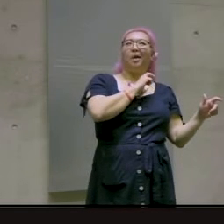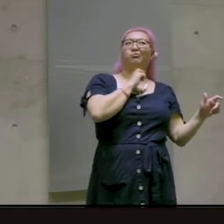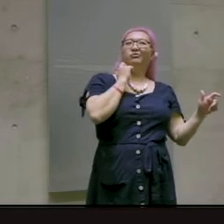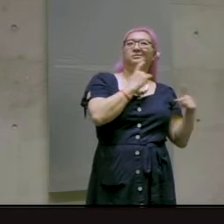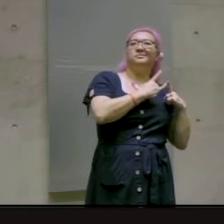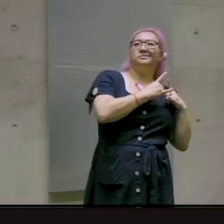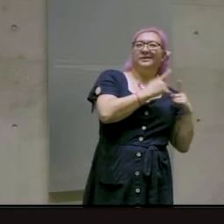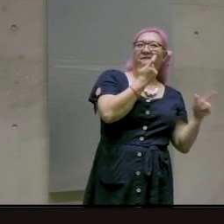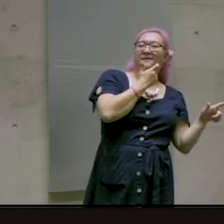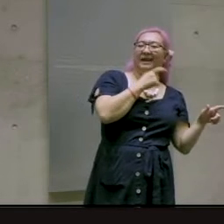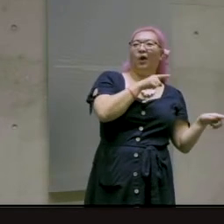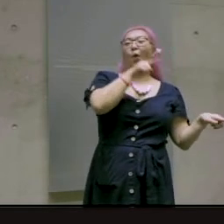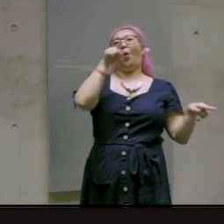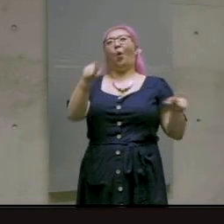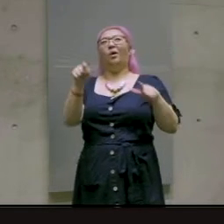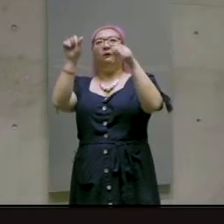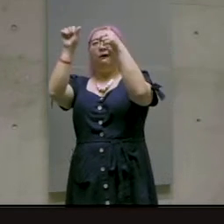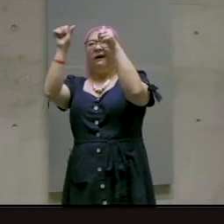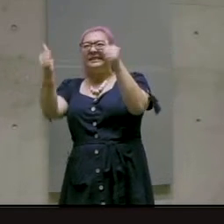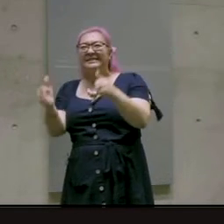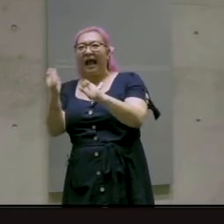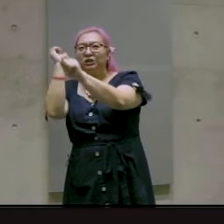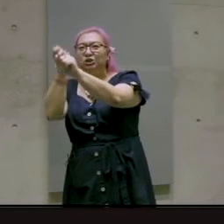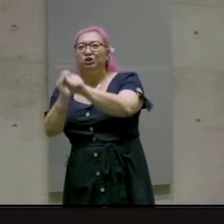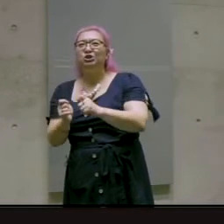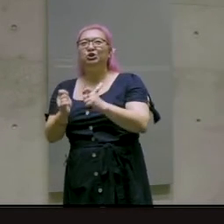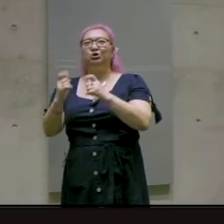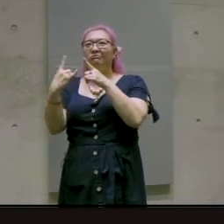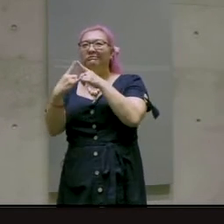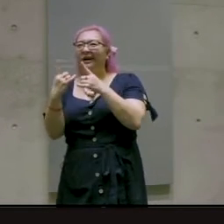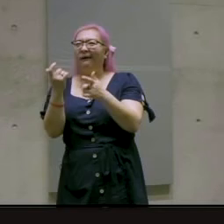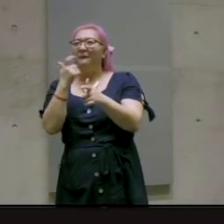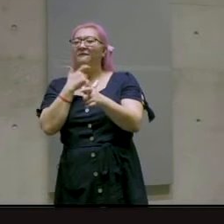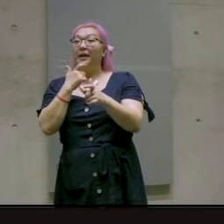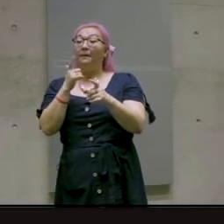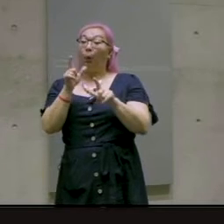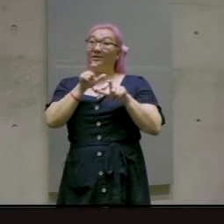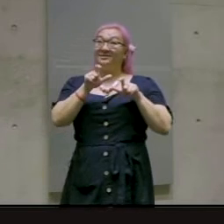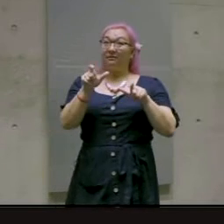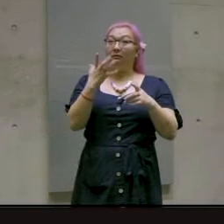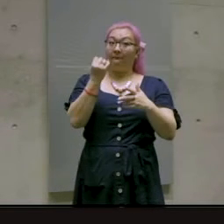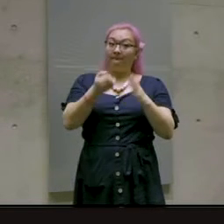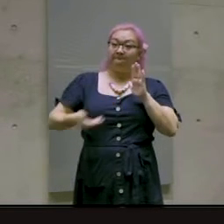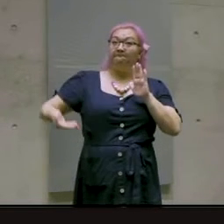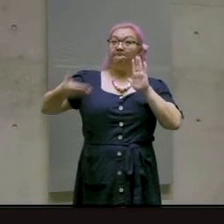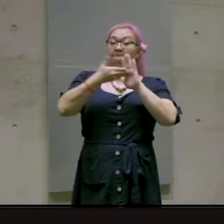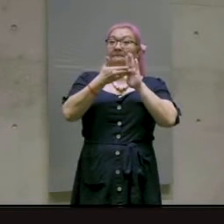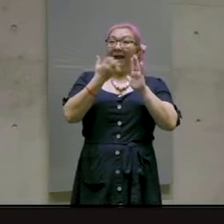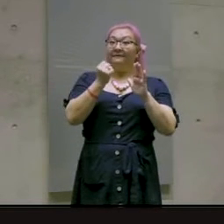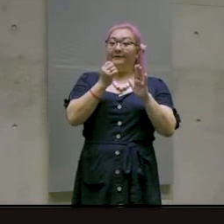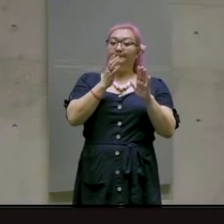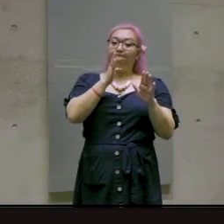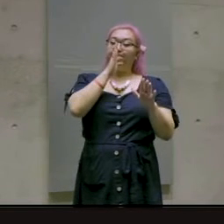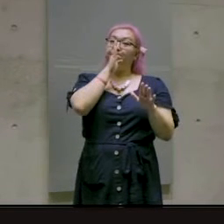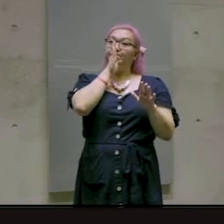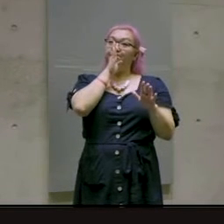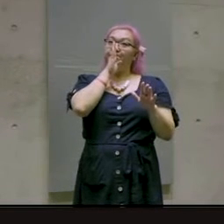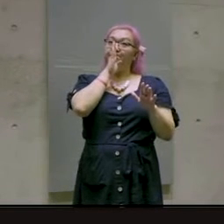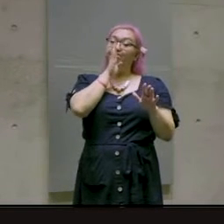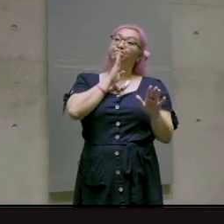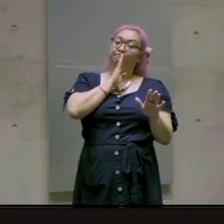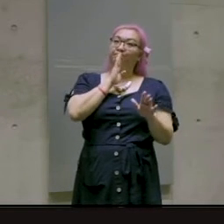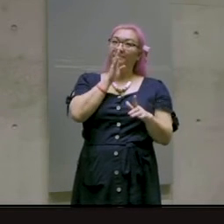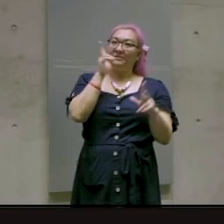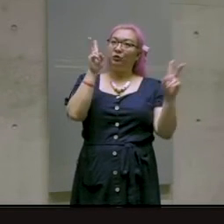with a statue, but we're hoping to go somewhere a little bit deeper and kind of explore the specific nature of the connection that those characters have with the